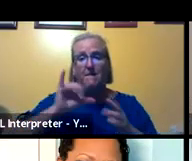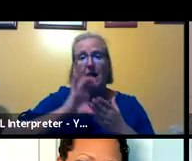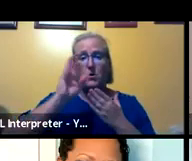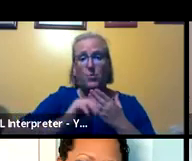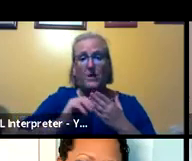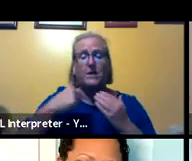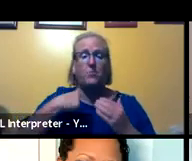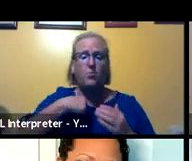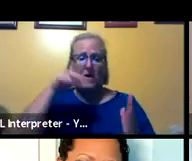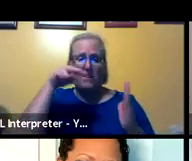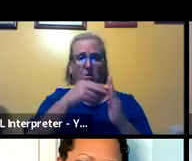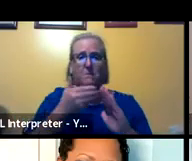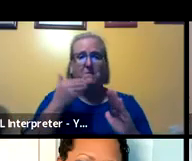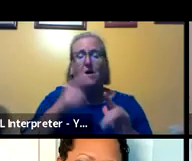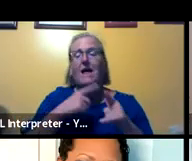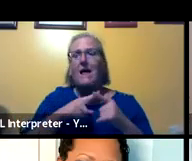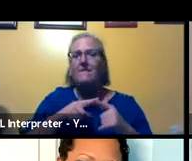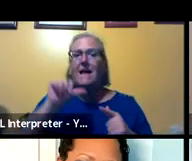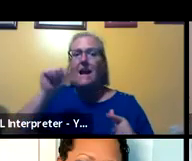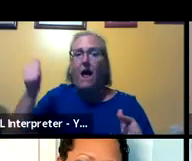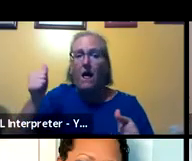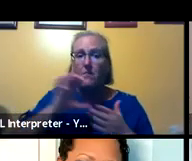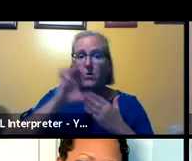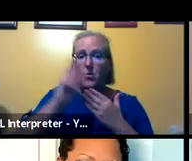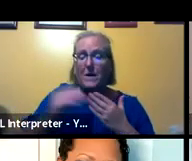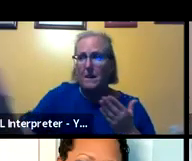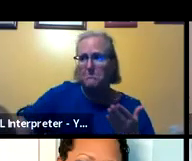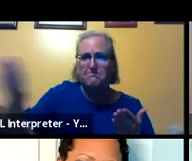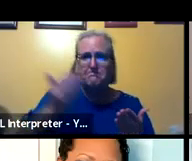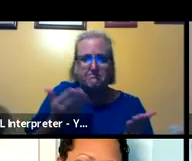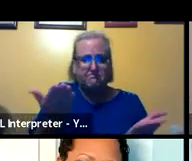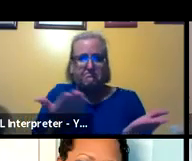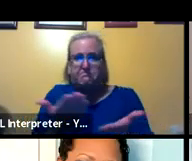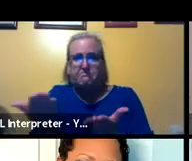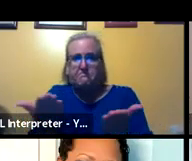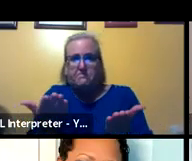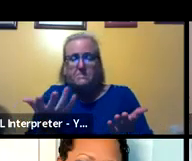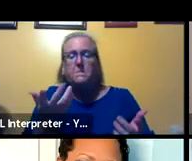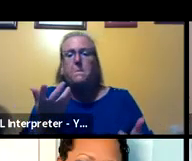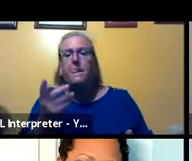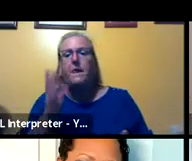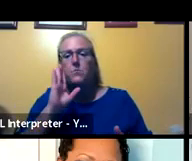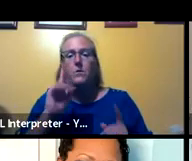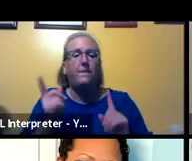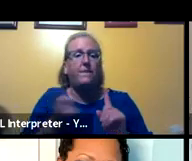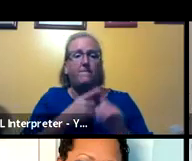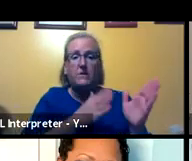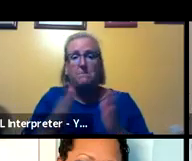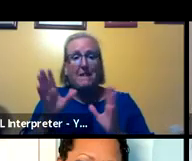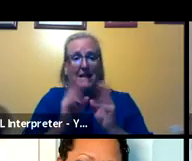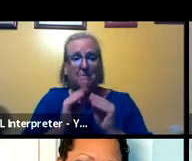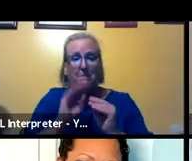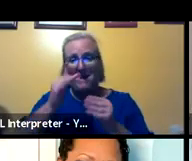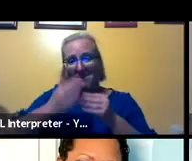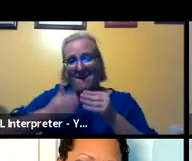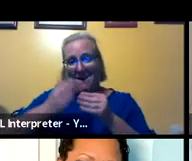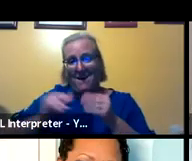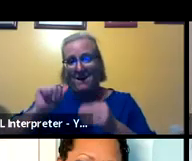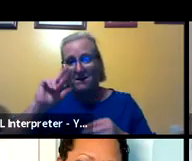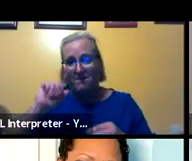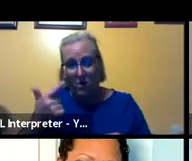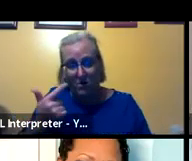then identify any others for consideration. We're going to hold our first planning meeting by the end of August to outline the